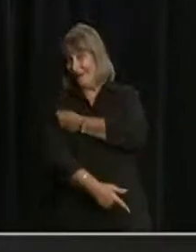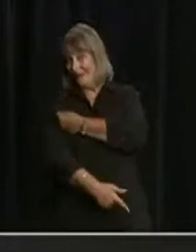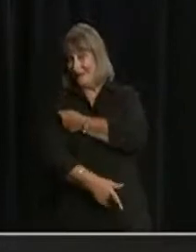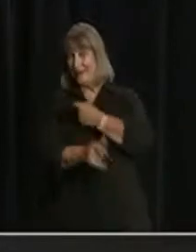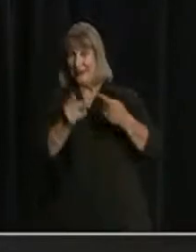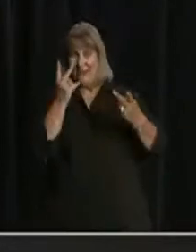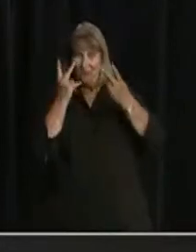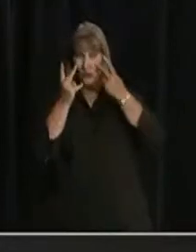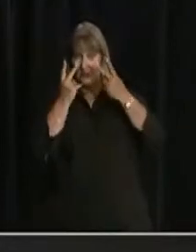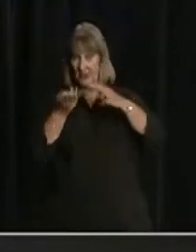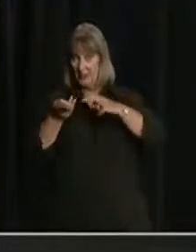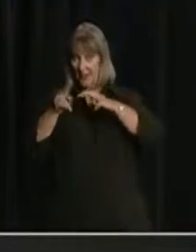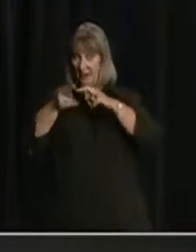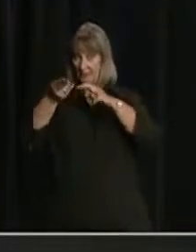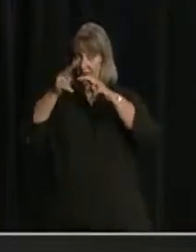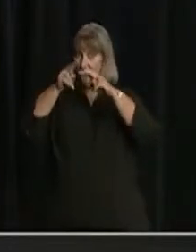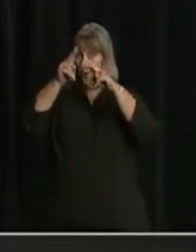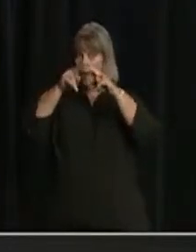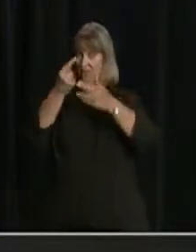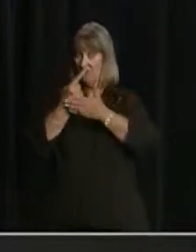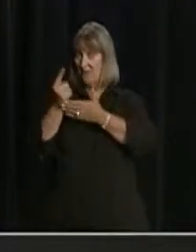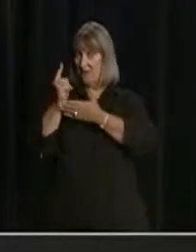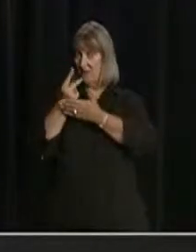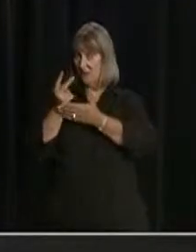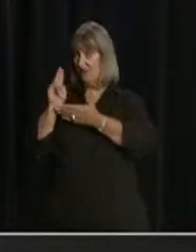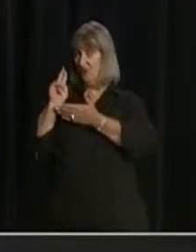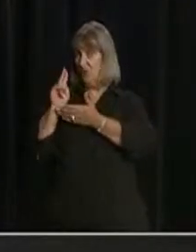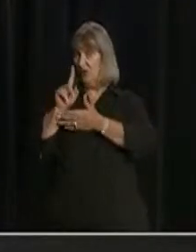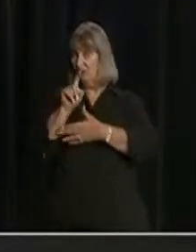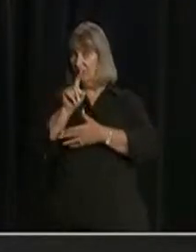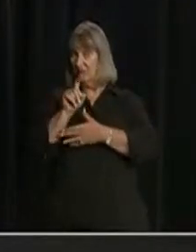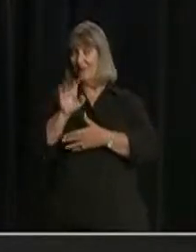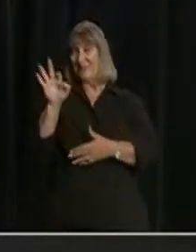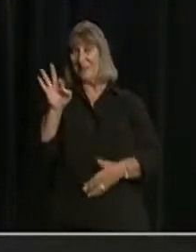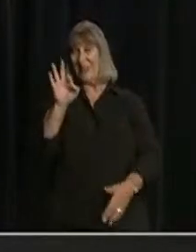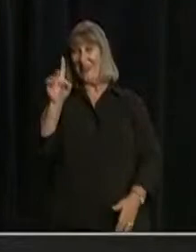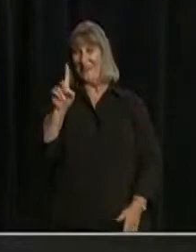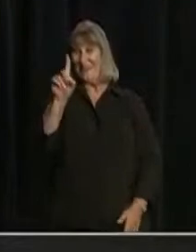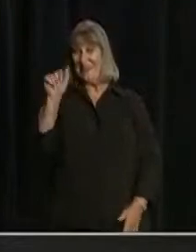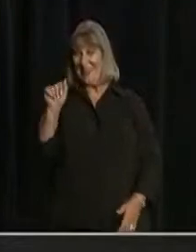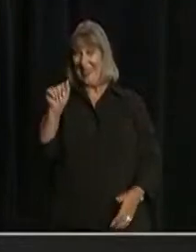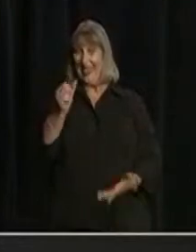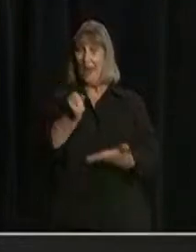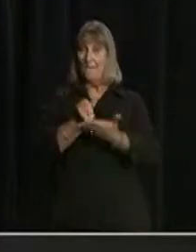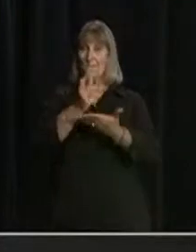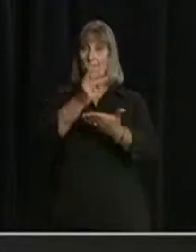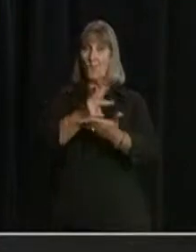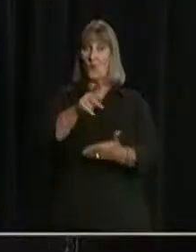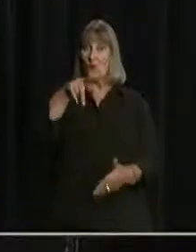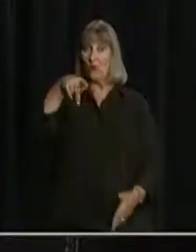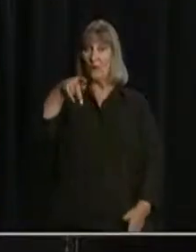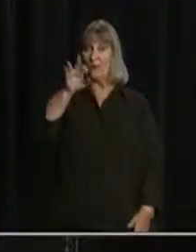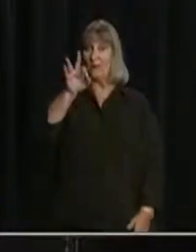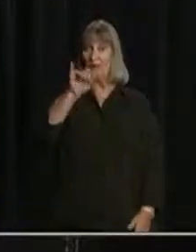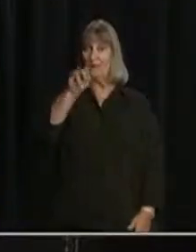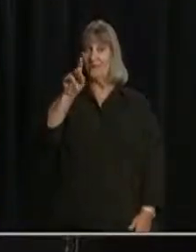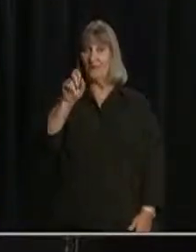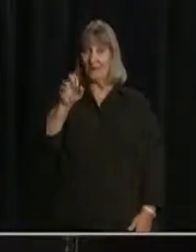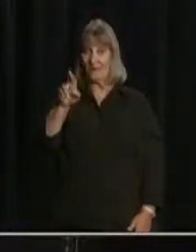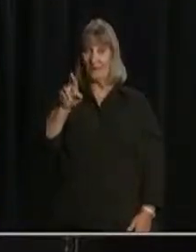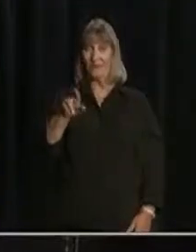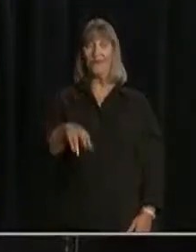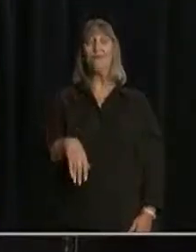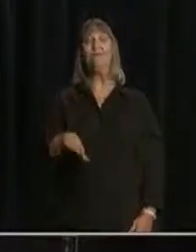seen that go up over the last few weeks, especially since the FDA announced approval for Pfizer? Right. So